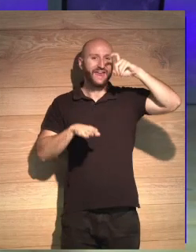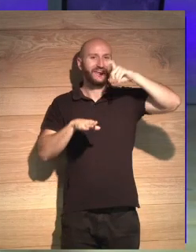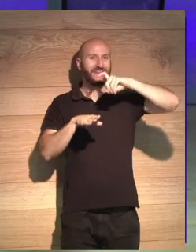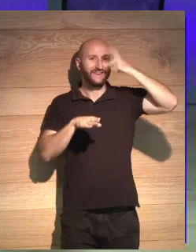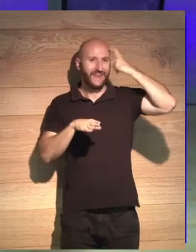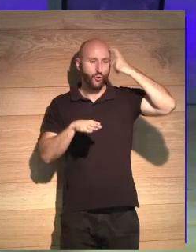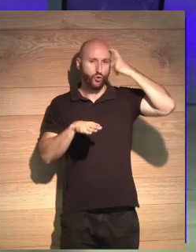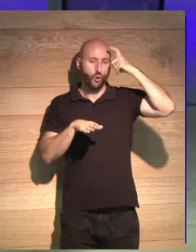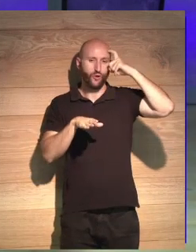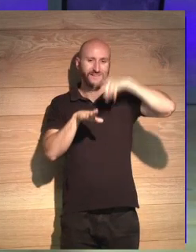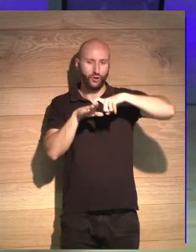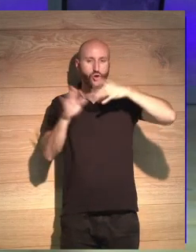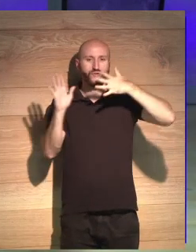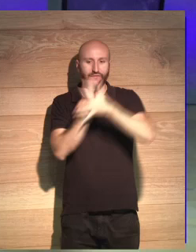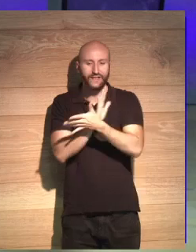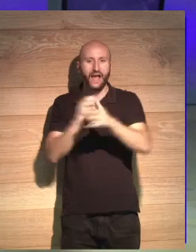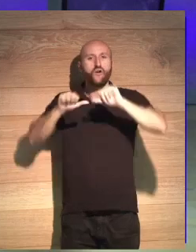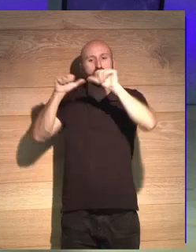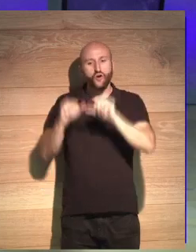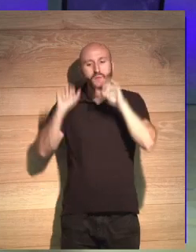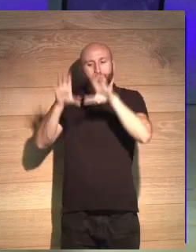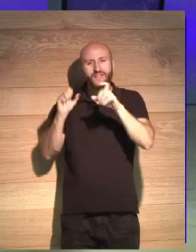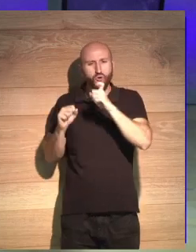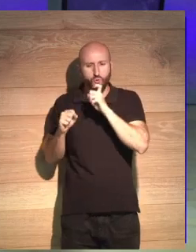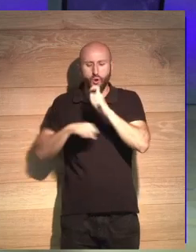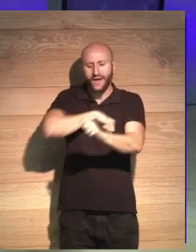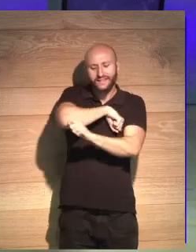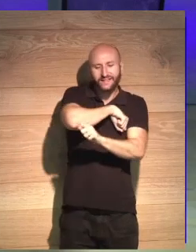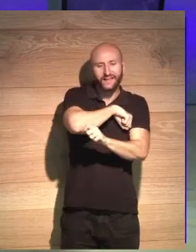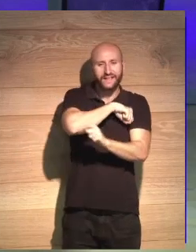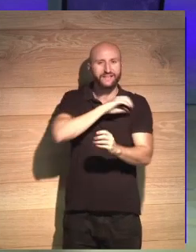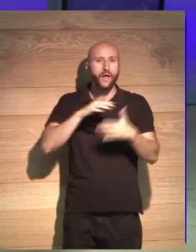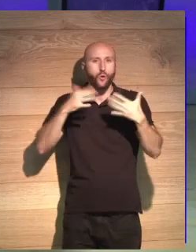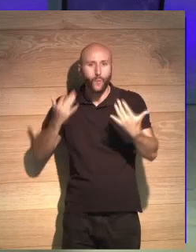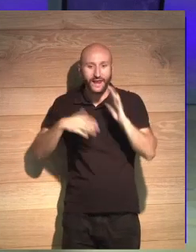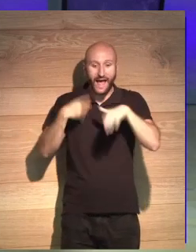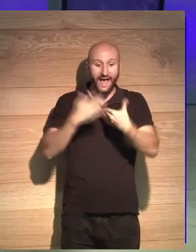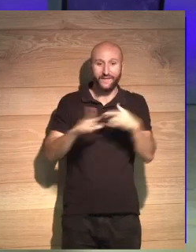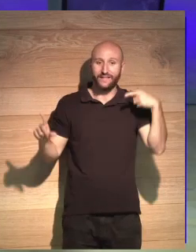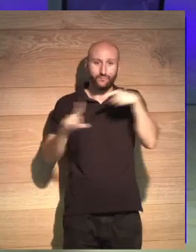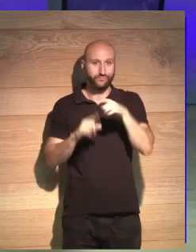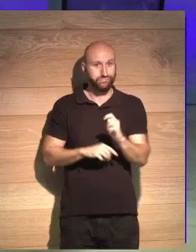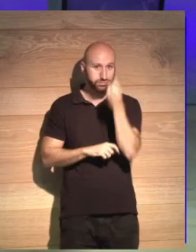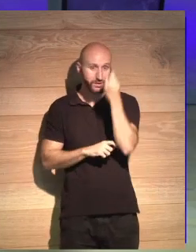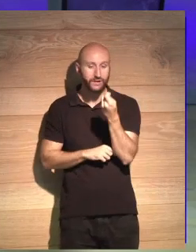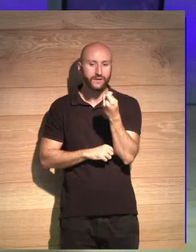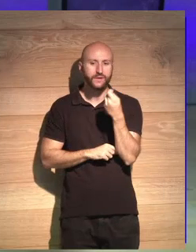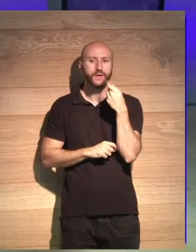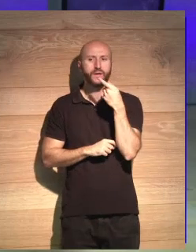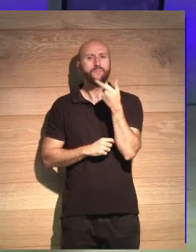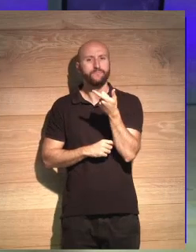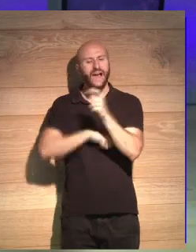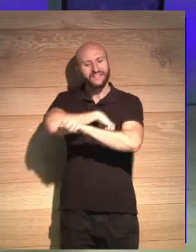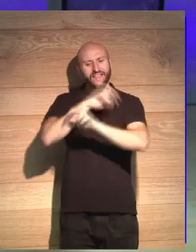could I have done otherwise? And this is what we call metacognition, is to analyze what the strategies we